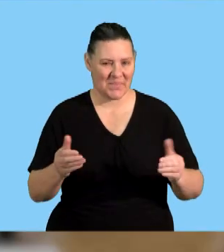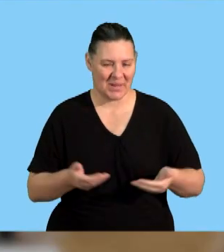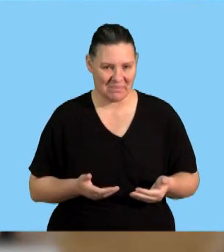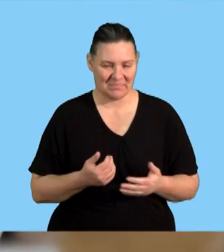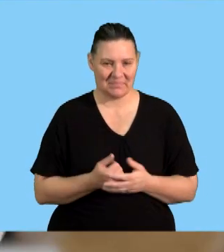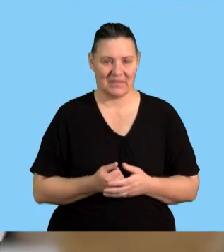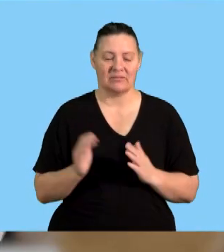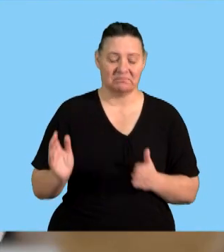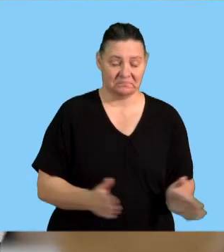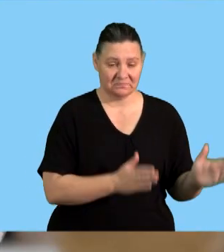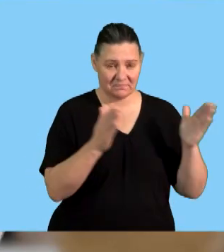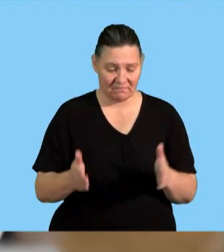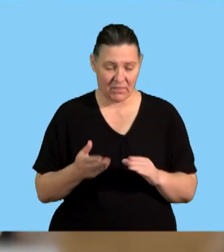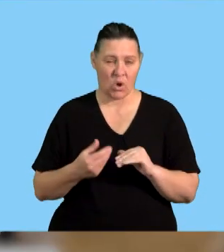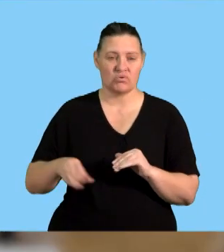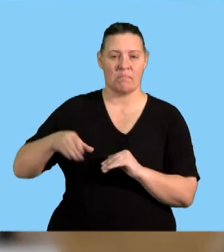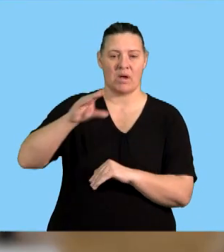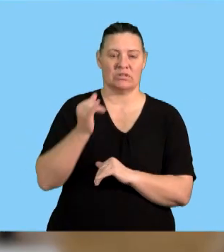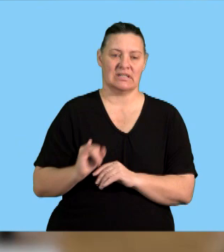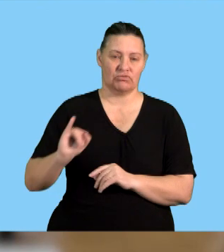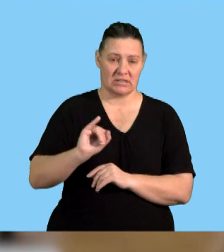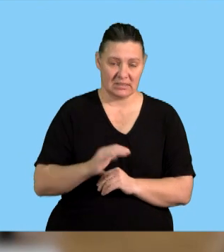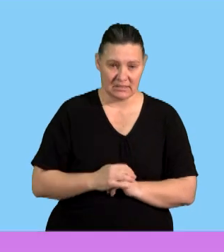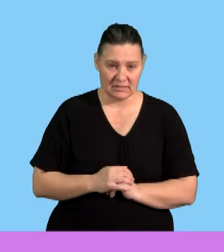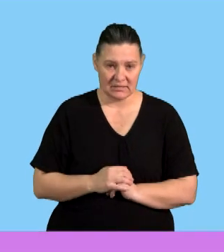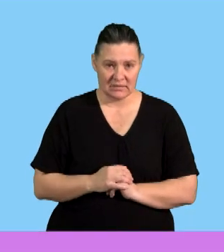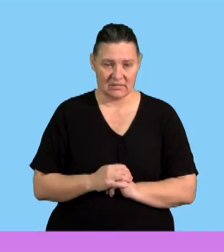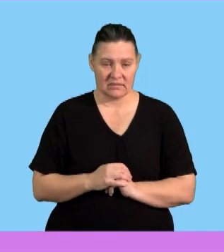Welcome back. Let's look at compound interest.